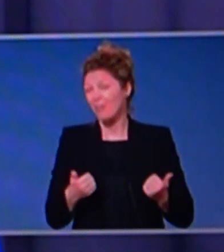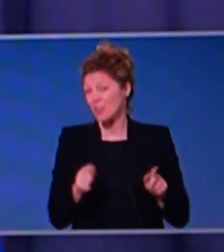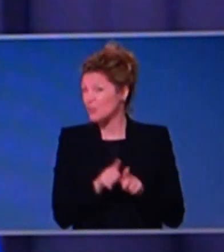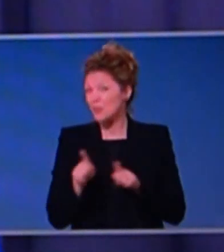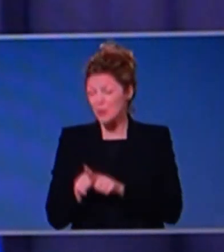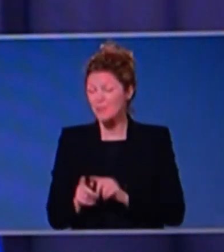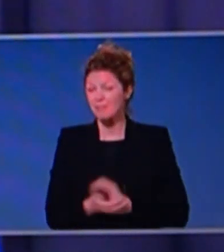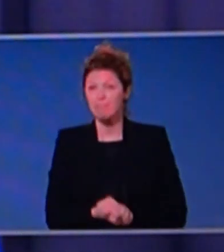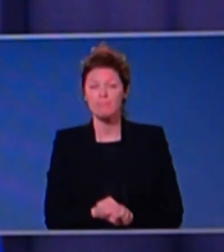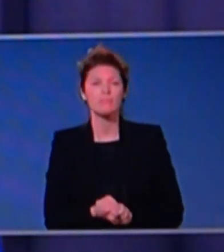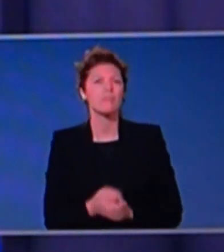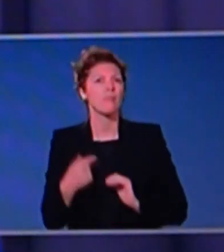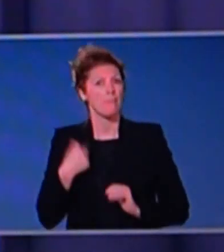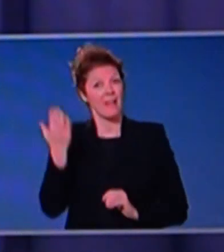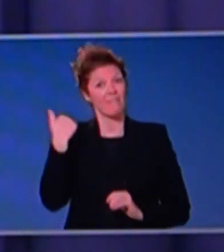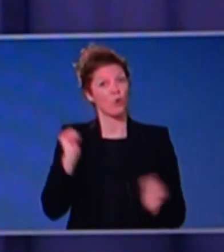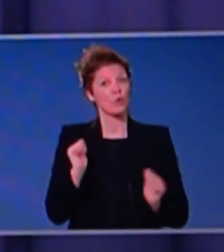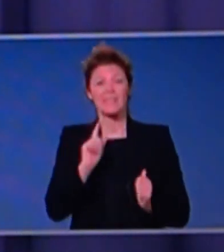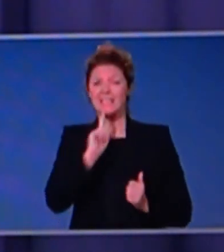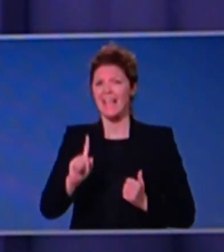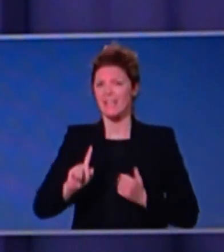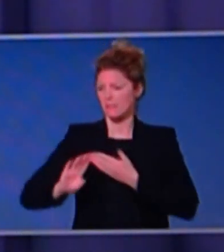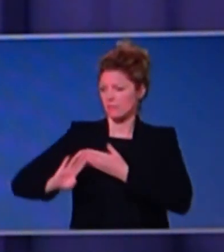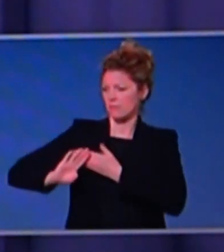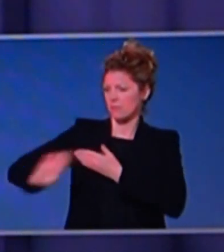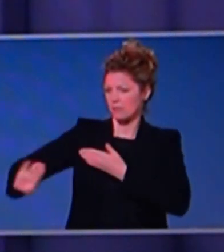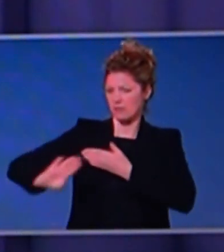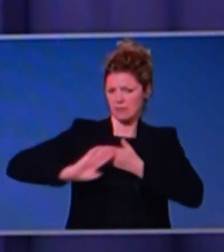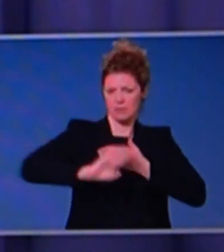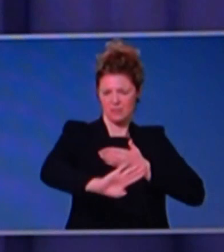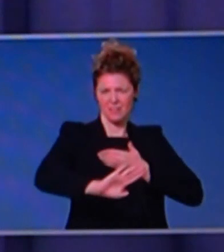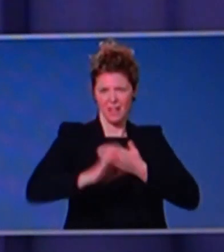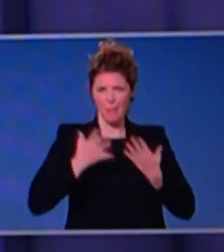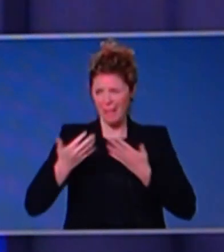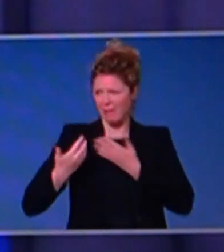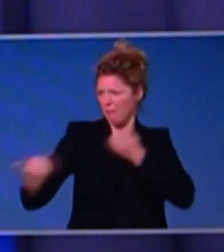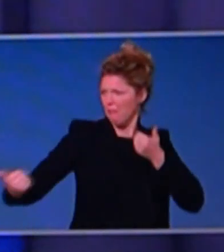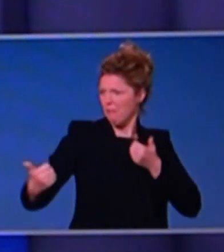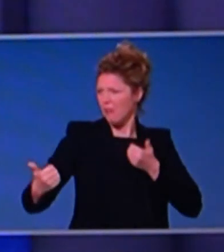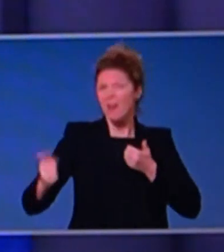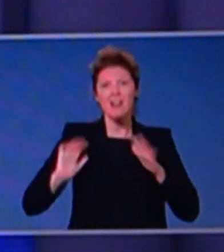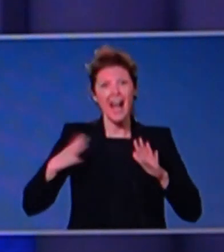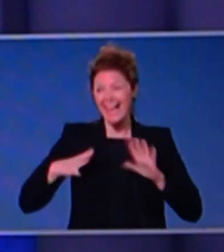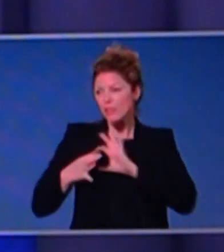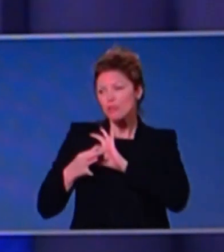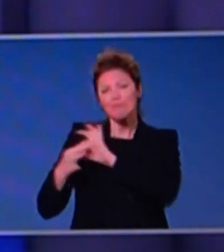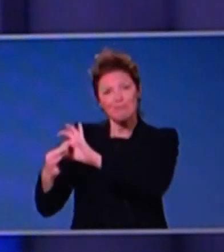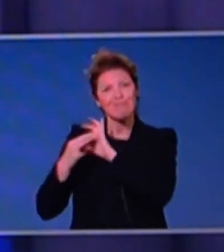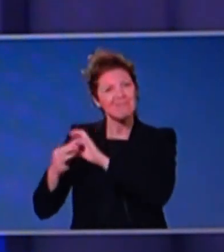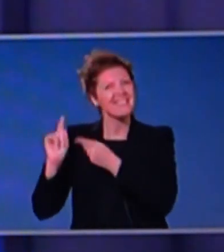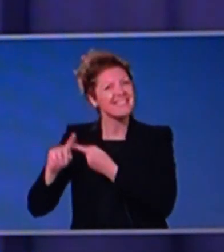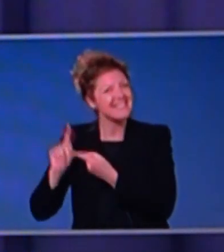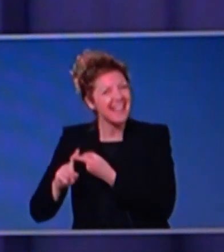So you heard me say at the beginning, physical distancing with social connectedness. I think that social connectedness is probably the